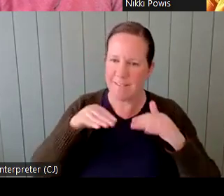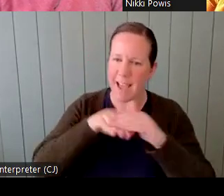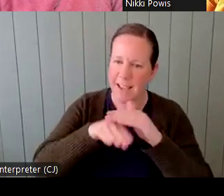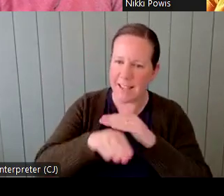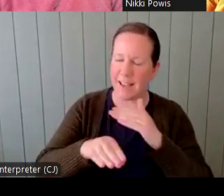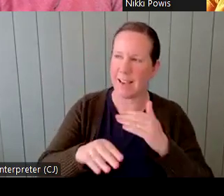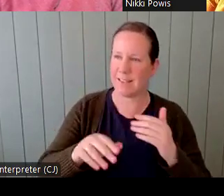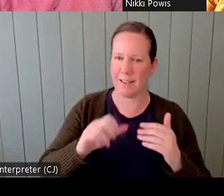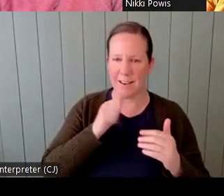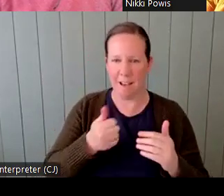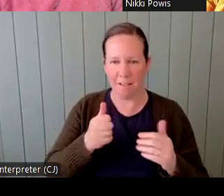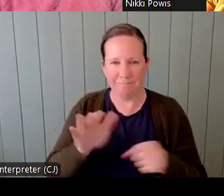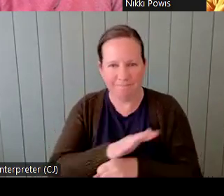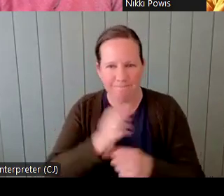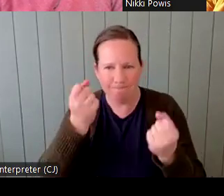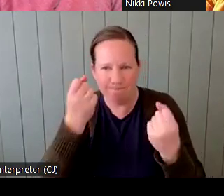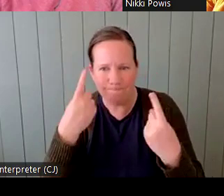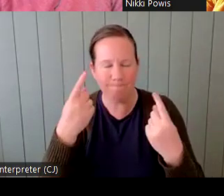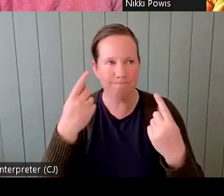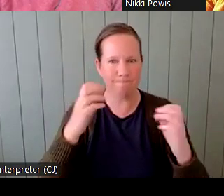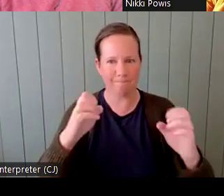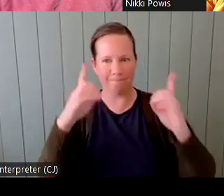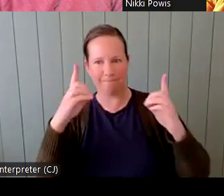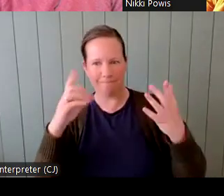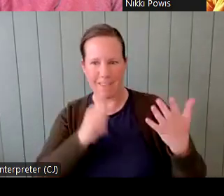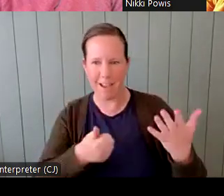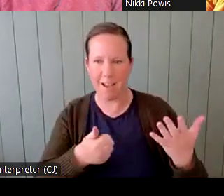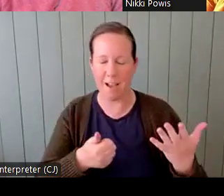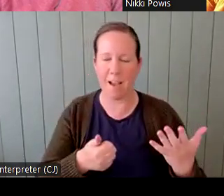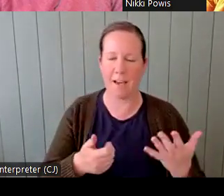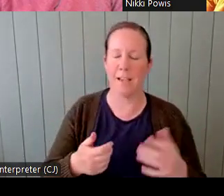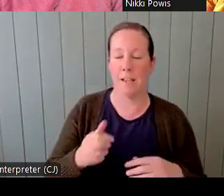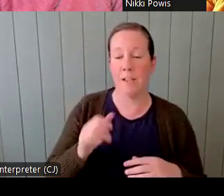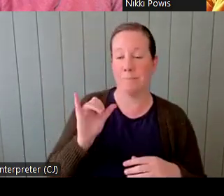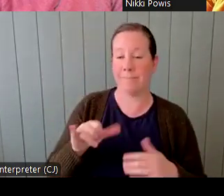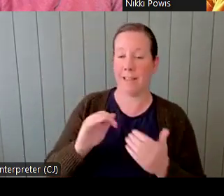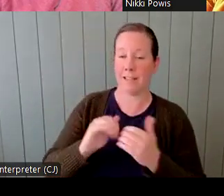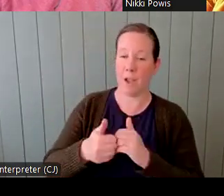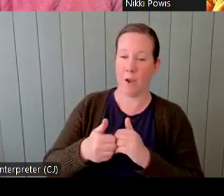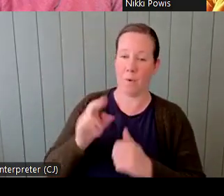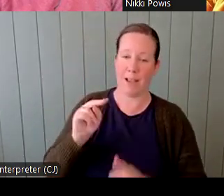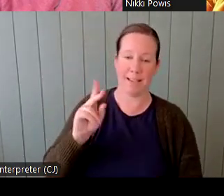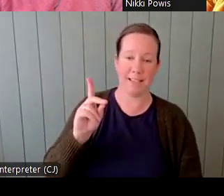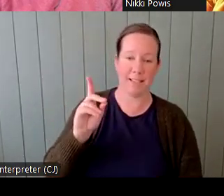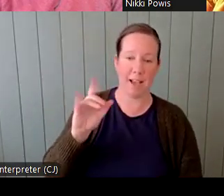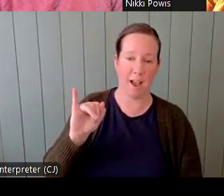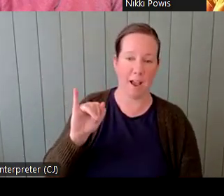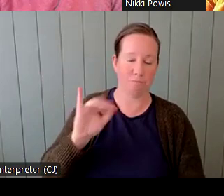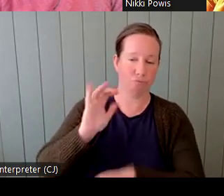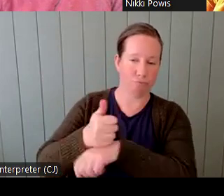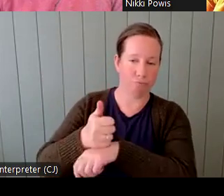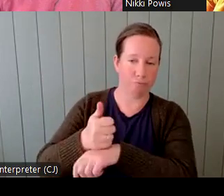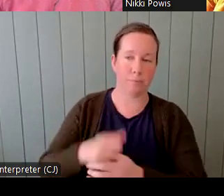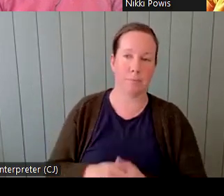of financial empowerment, financial health. So that's how NDI started. And we